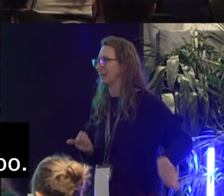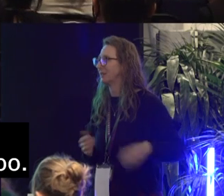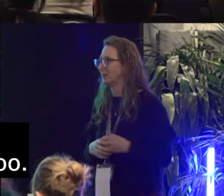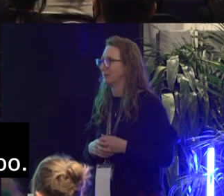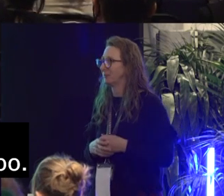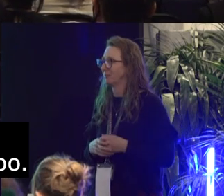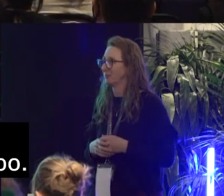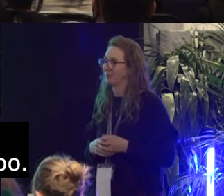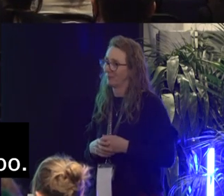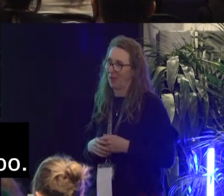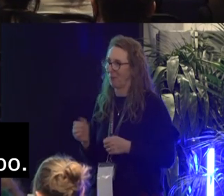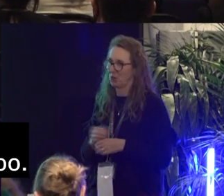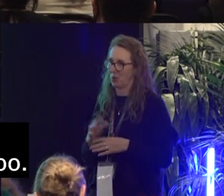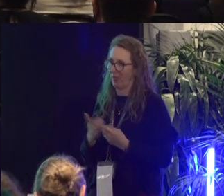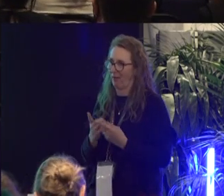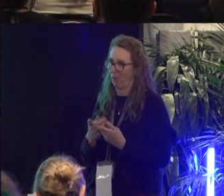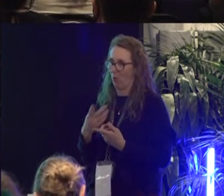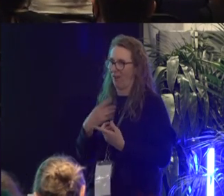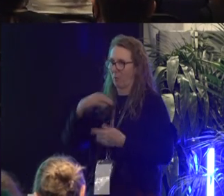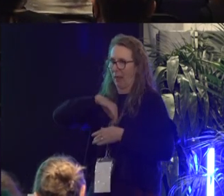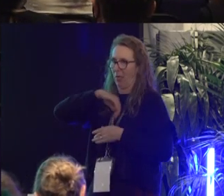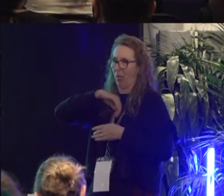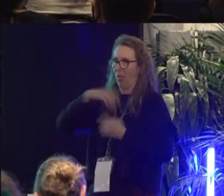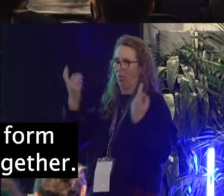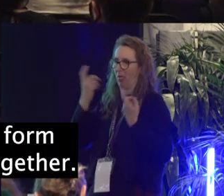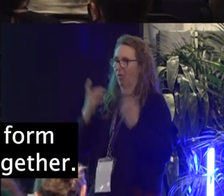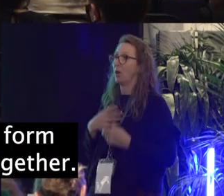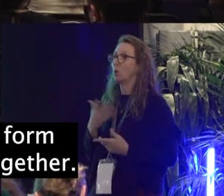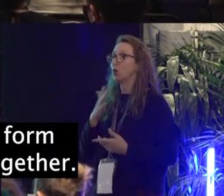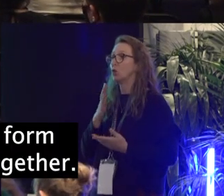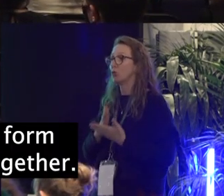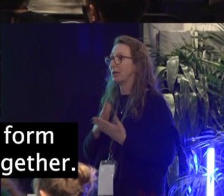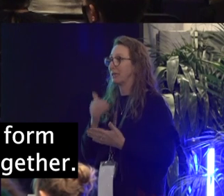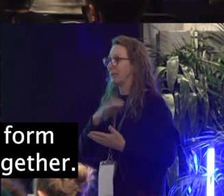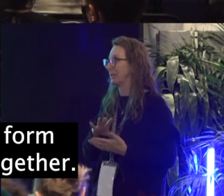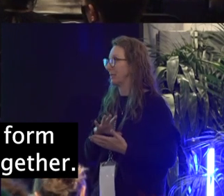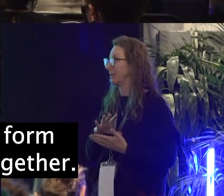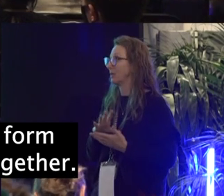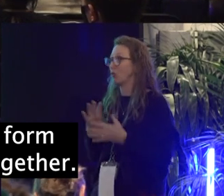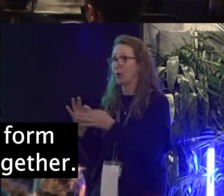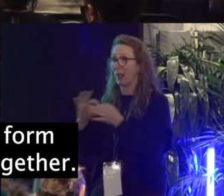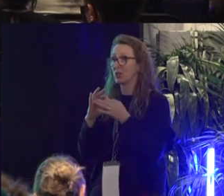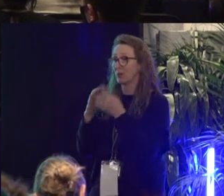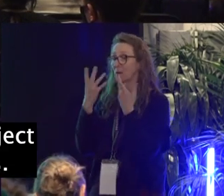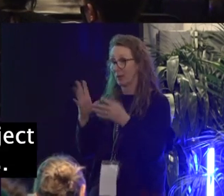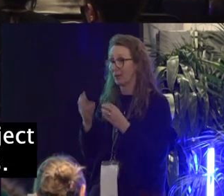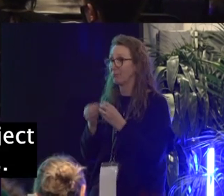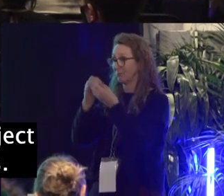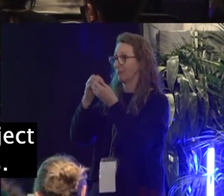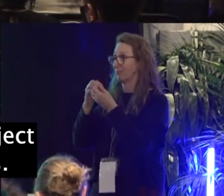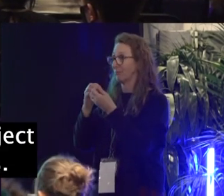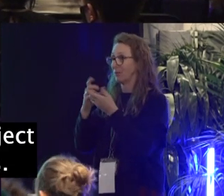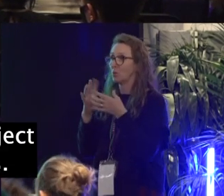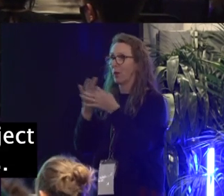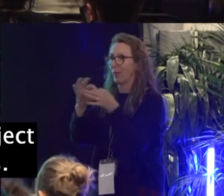We have to do that for everybody, for our funders too. But who needs that? What you really need is the relationships that you all form through the things that we do together. What the